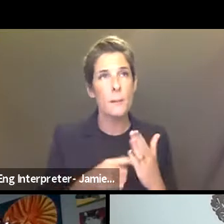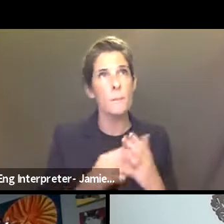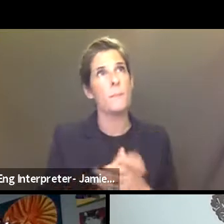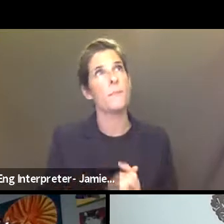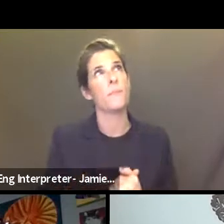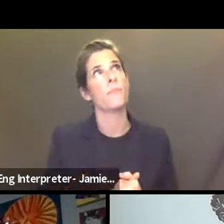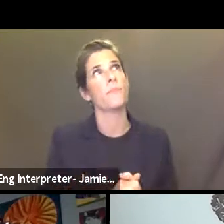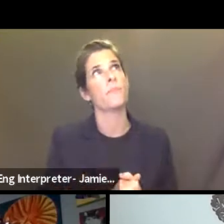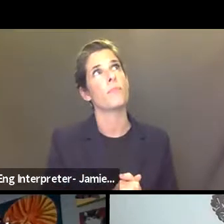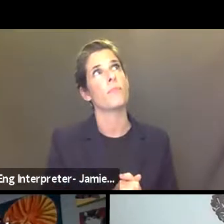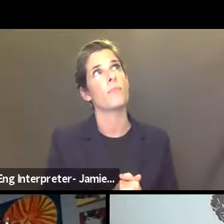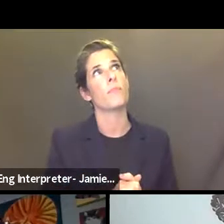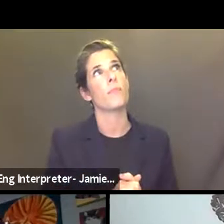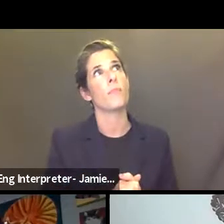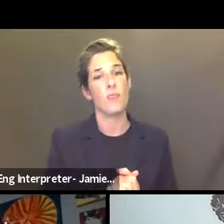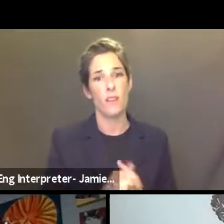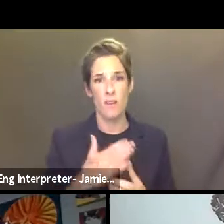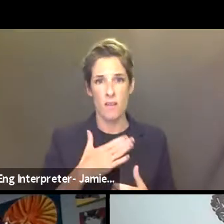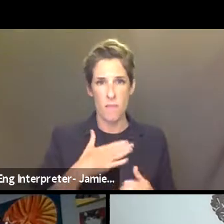to look at your fear.